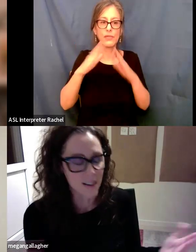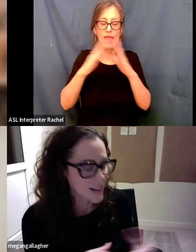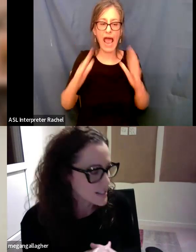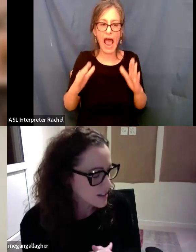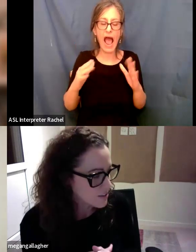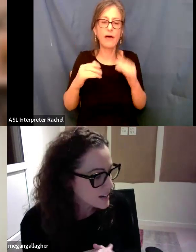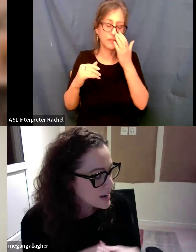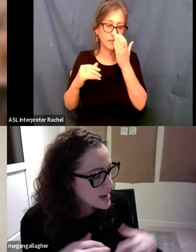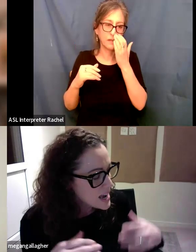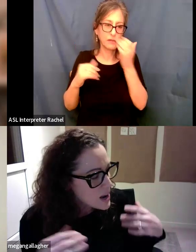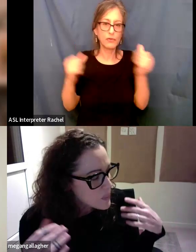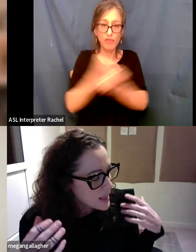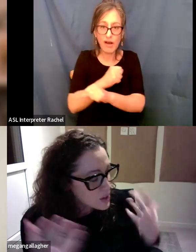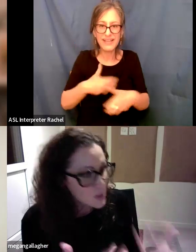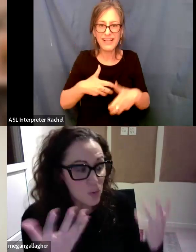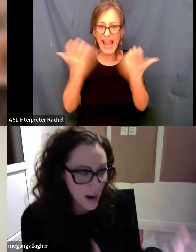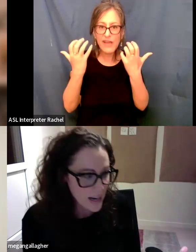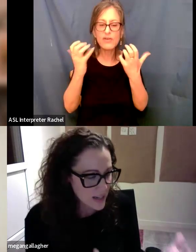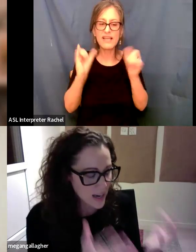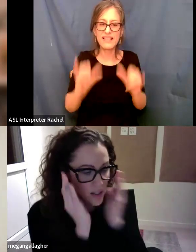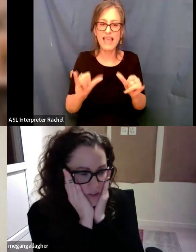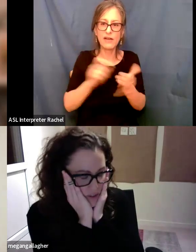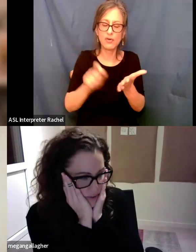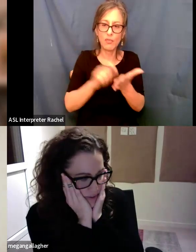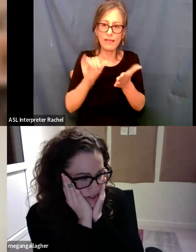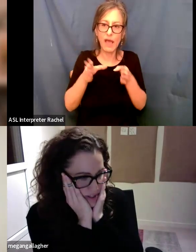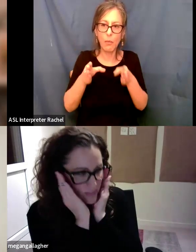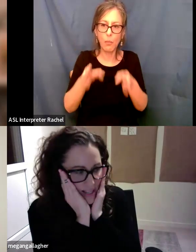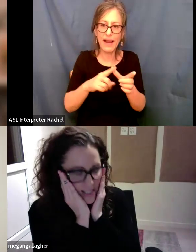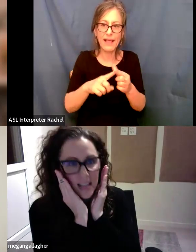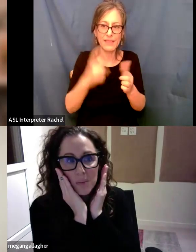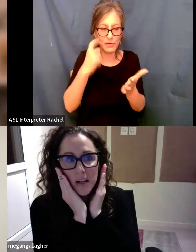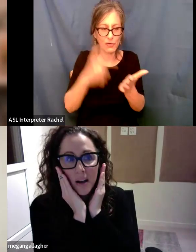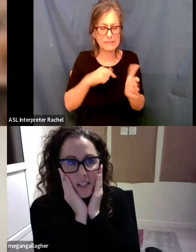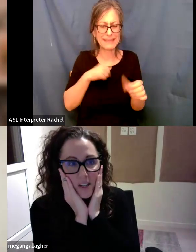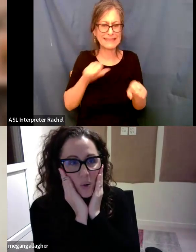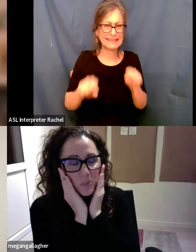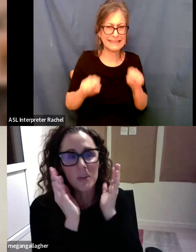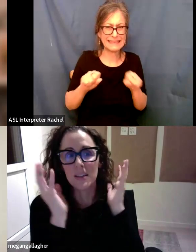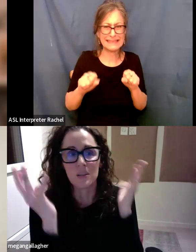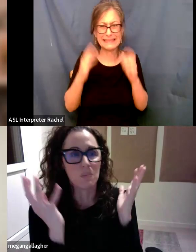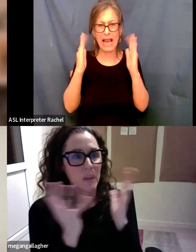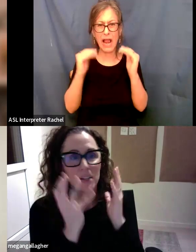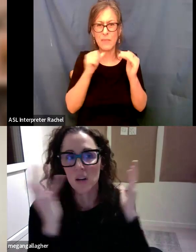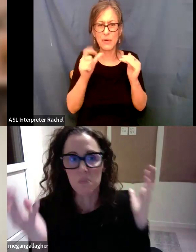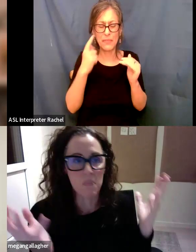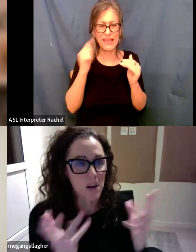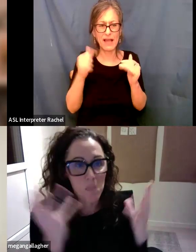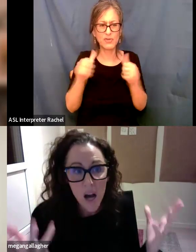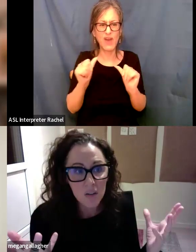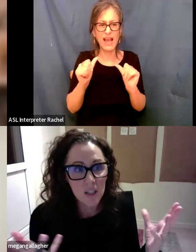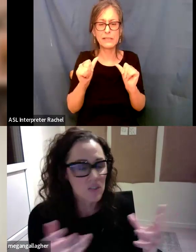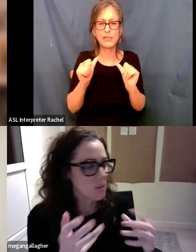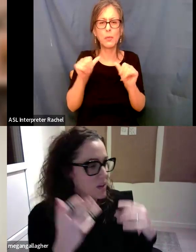storm in and all that kind of stuff. And you write it and then you find yourself hesitating. I'm like, gosh, I hope nobody thinks I'm like trying to